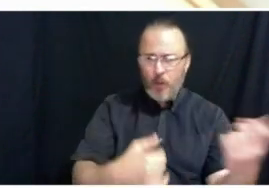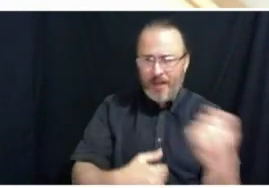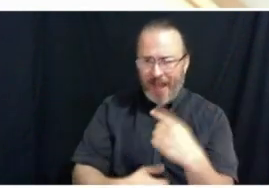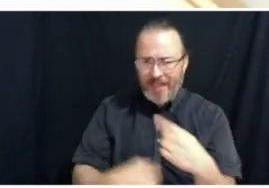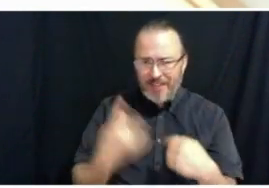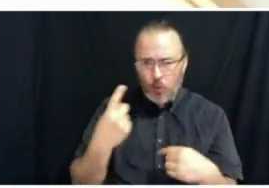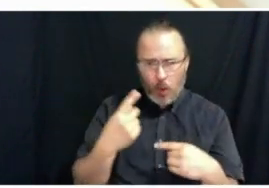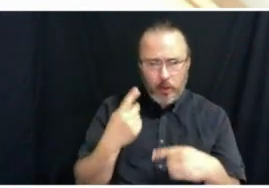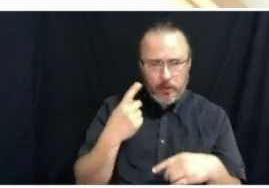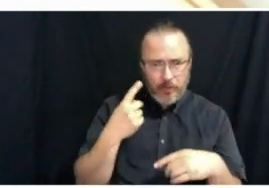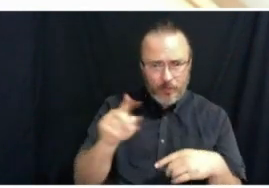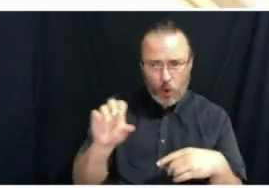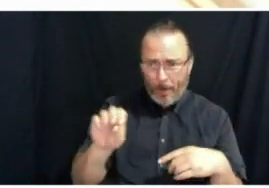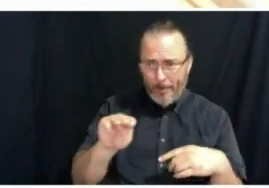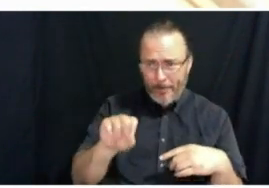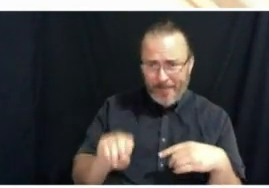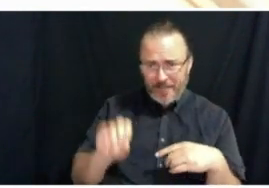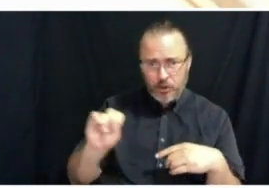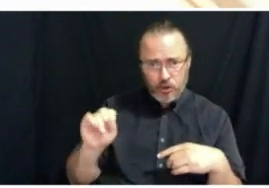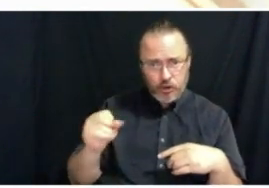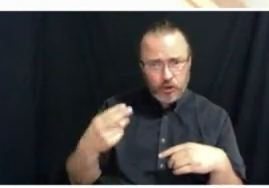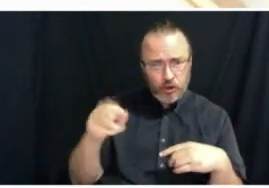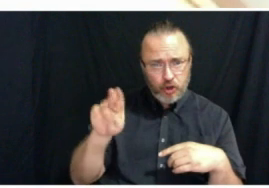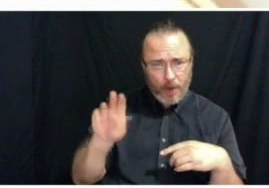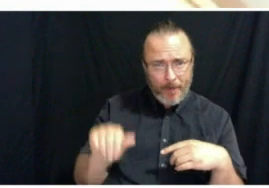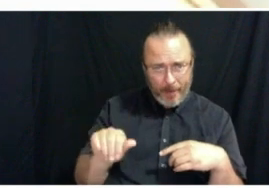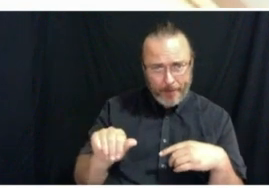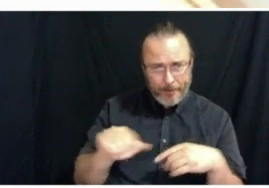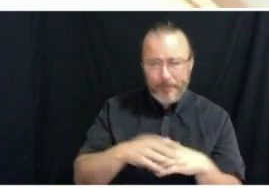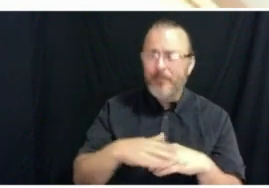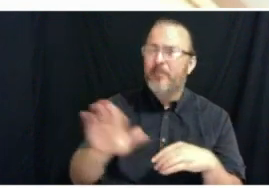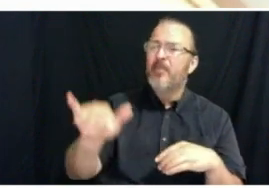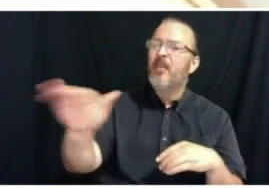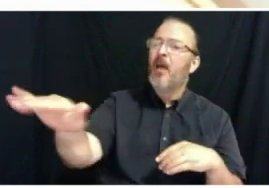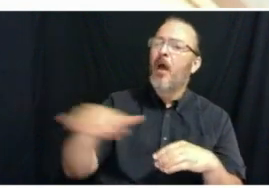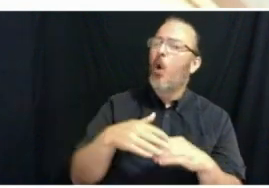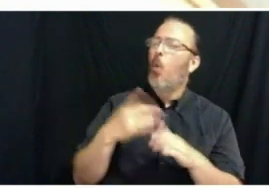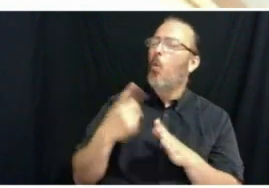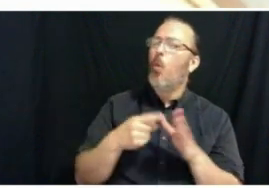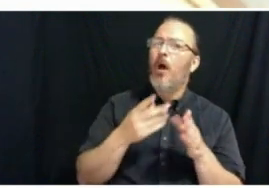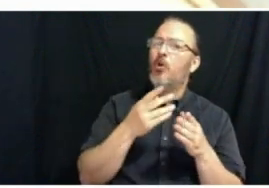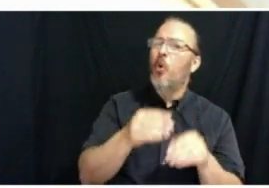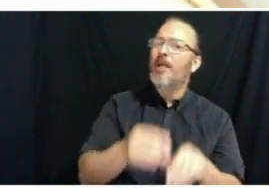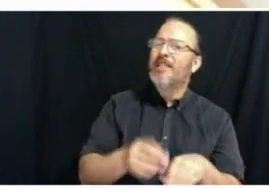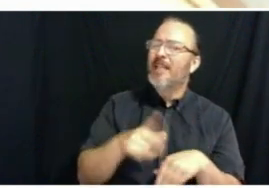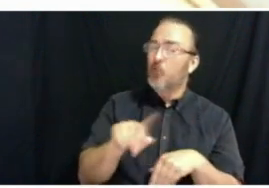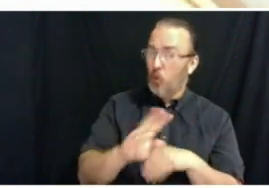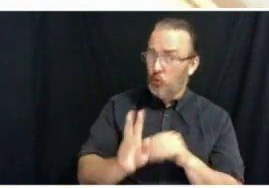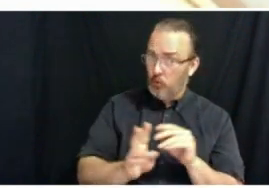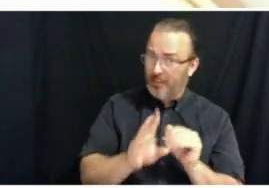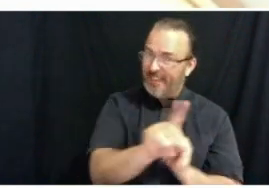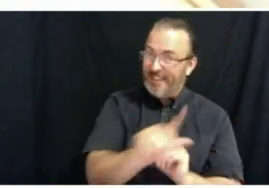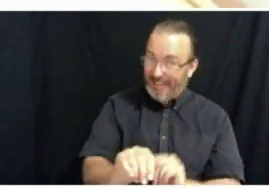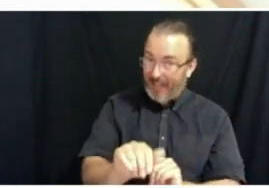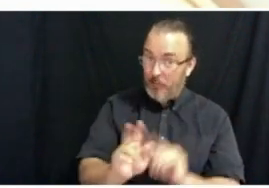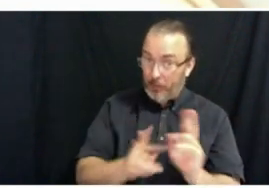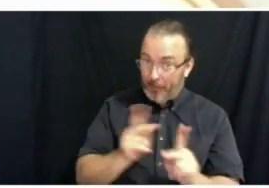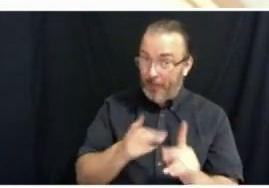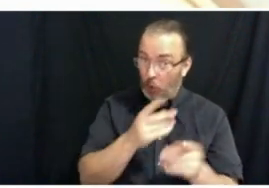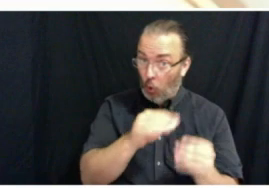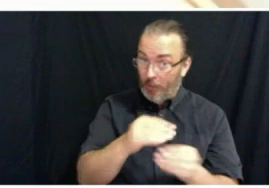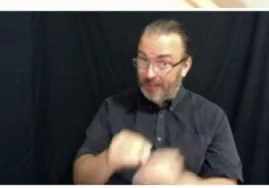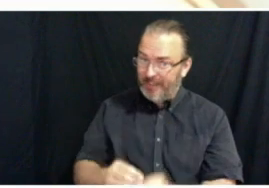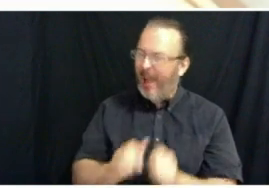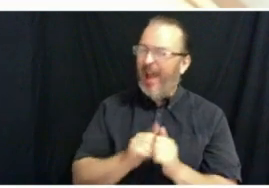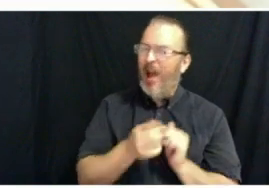Sharma. So, what can organizations of people with disabilities do to ensure that